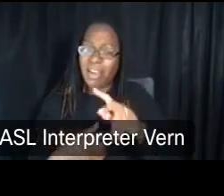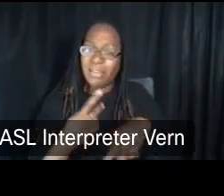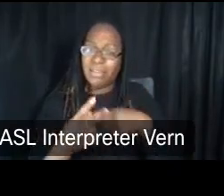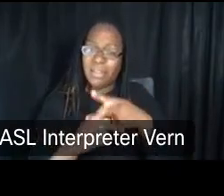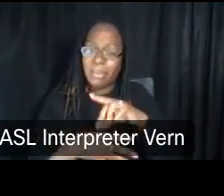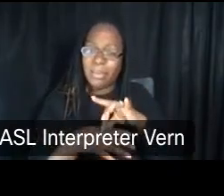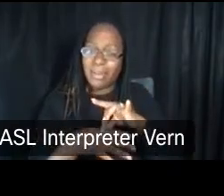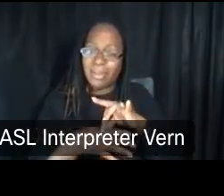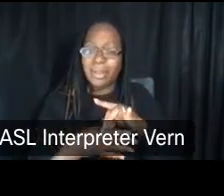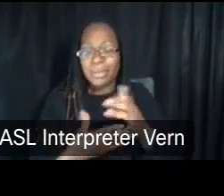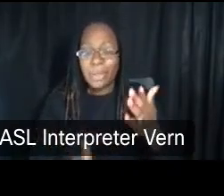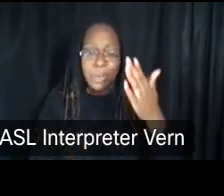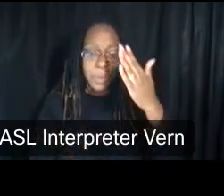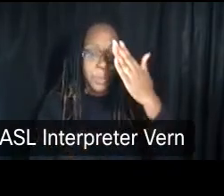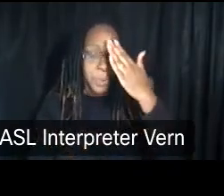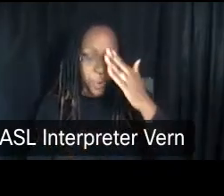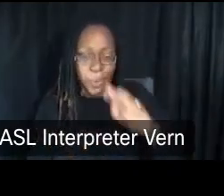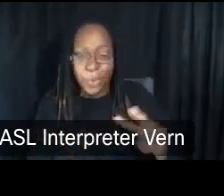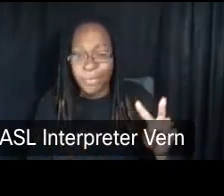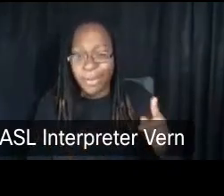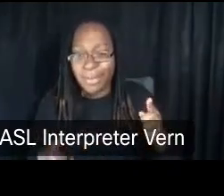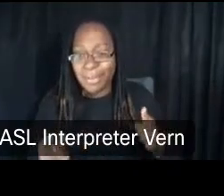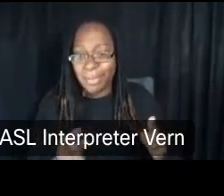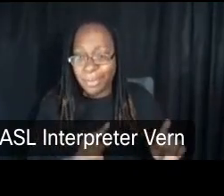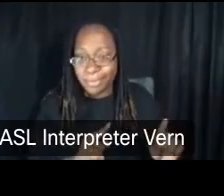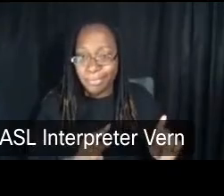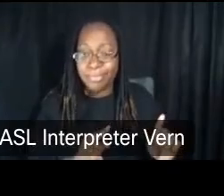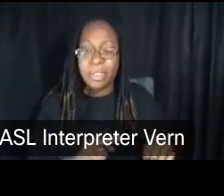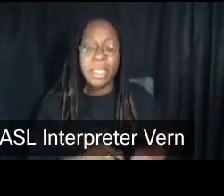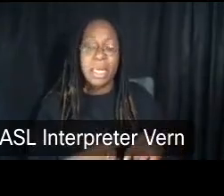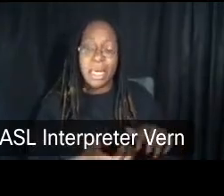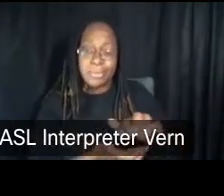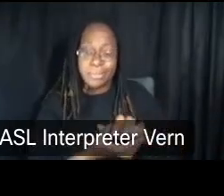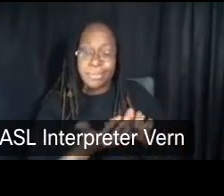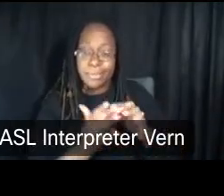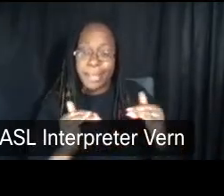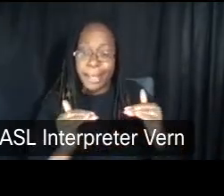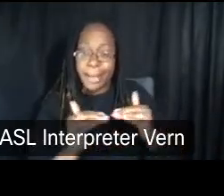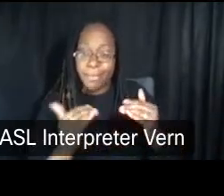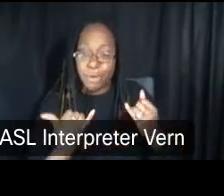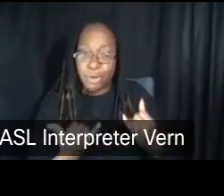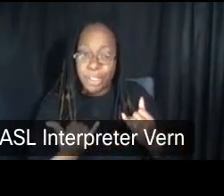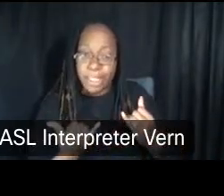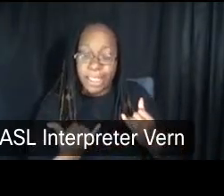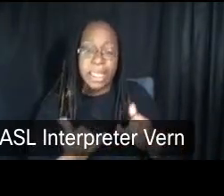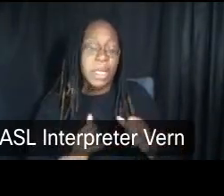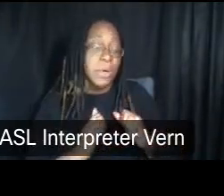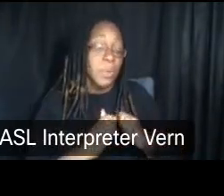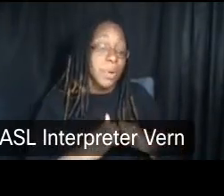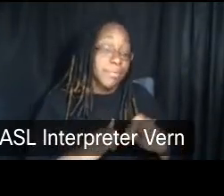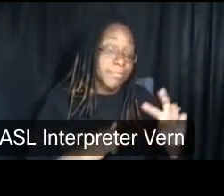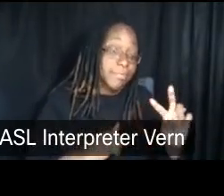level exists and is intertwined with violence on the community and the societal